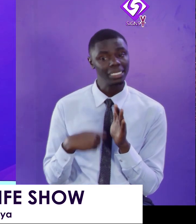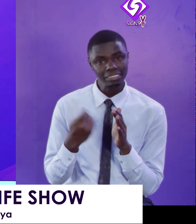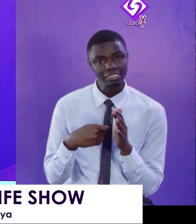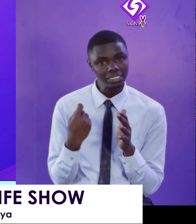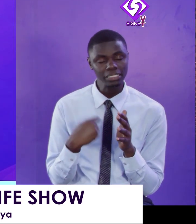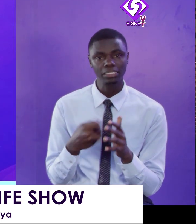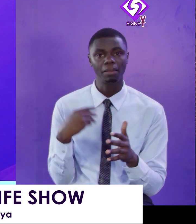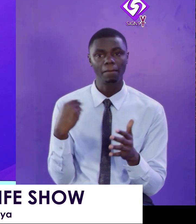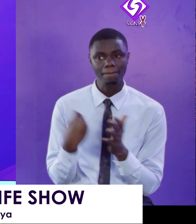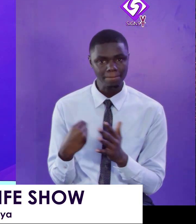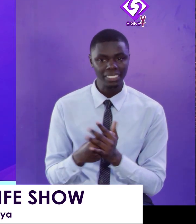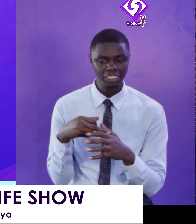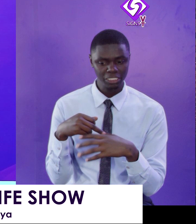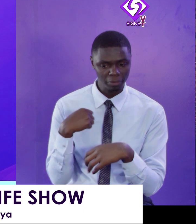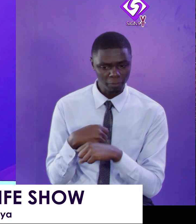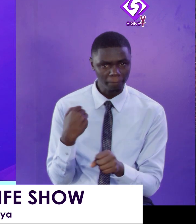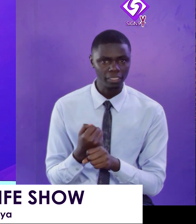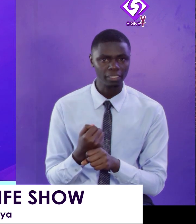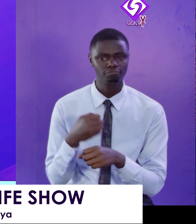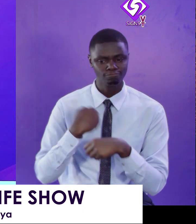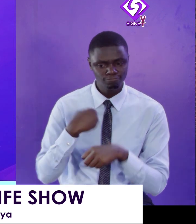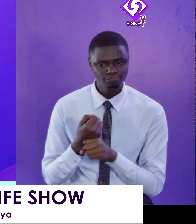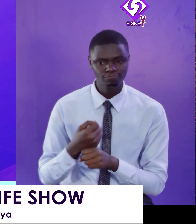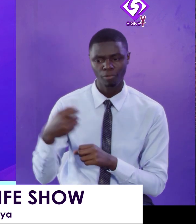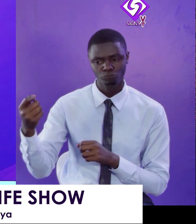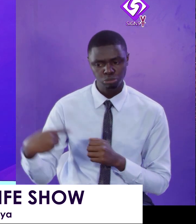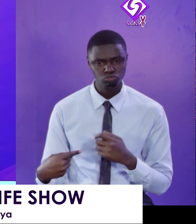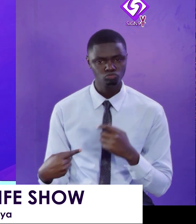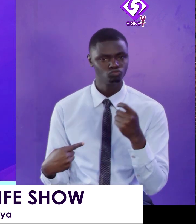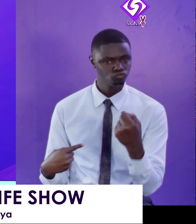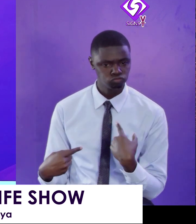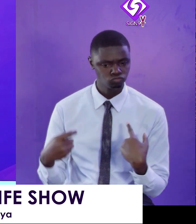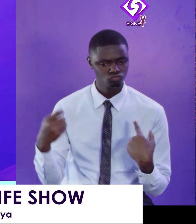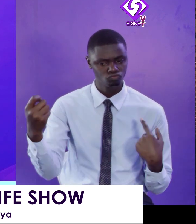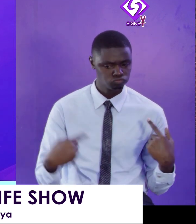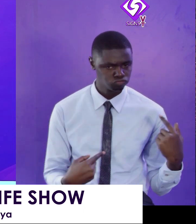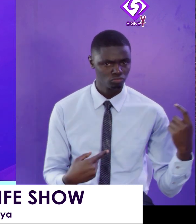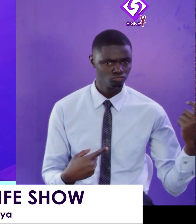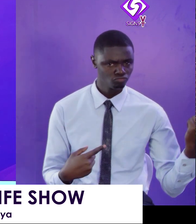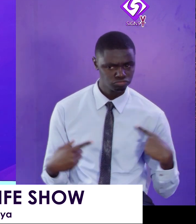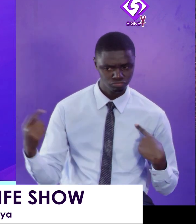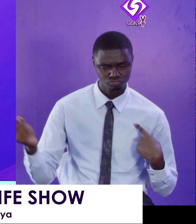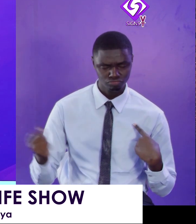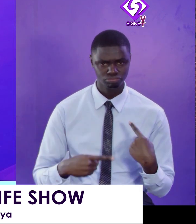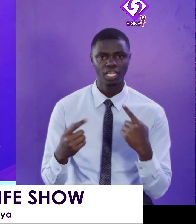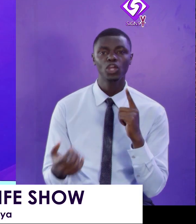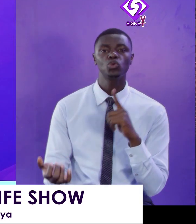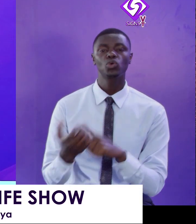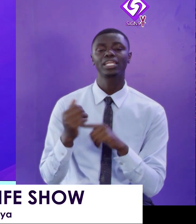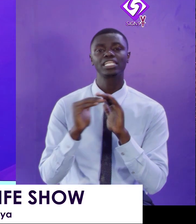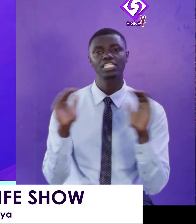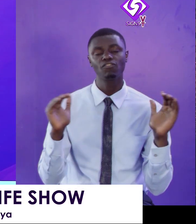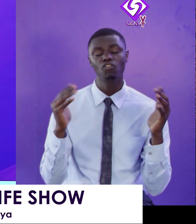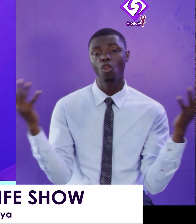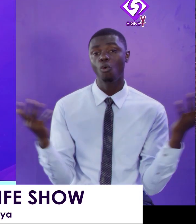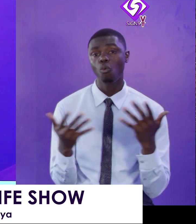a coin, a shilling, a dollar to them. Did you know that? That you can reach a level where you come up